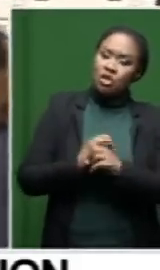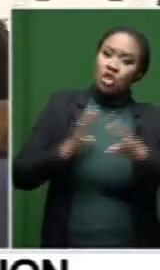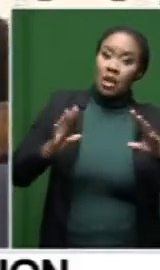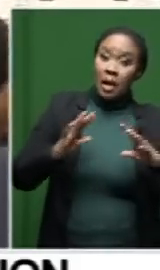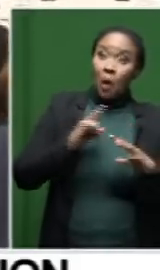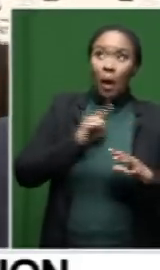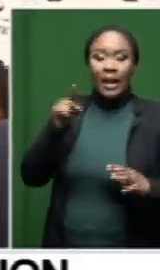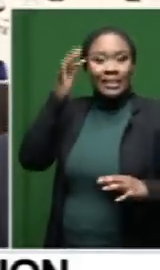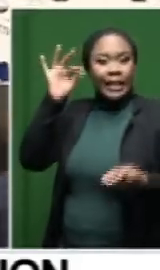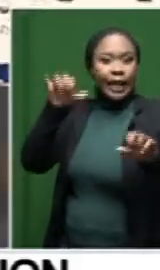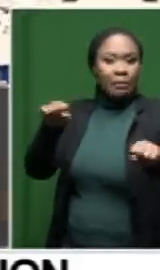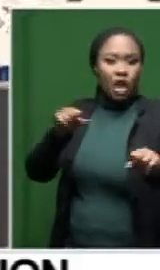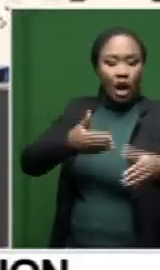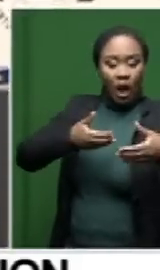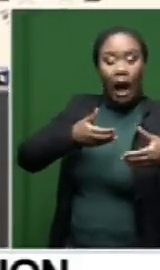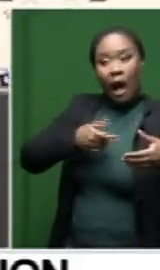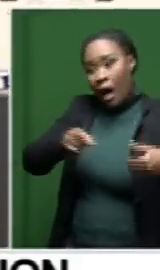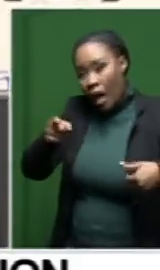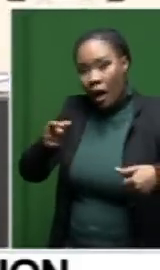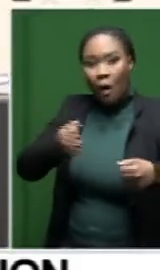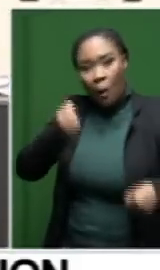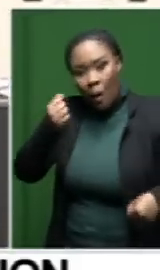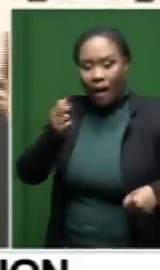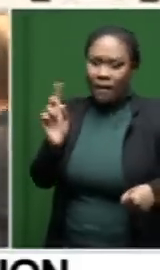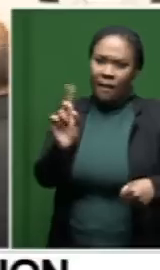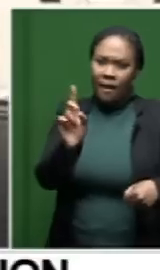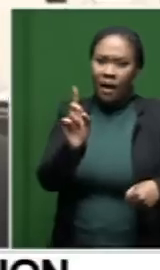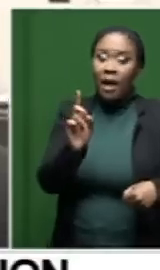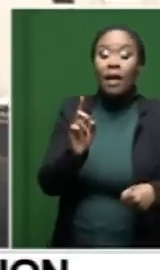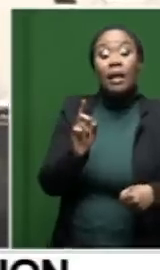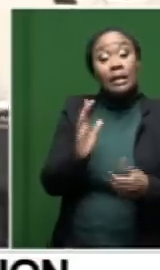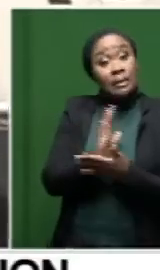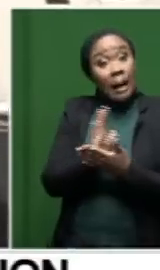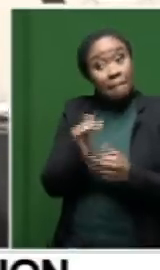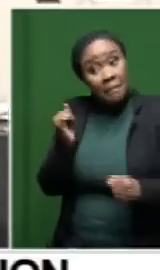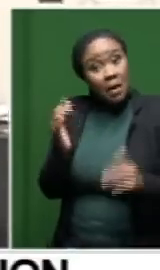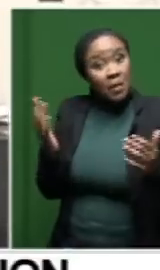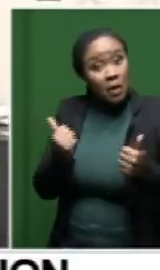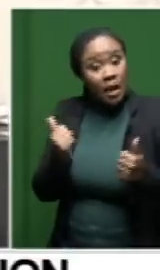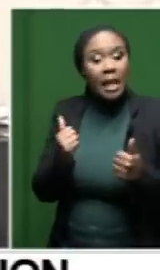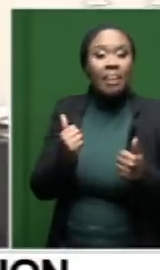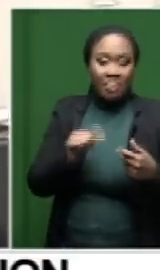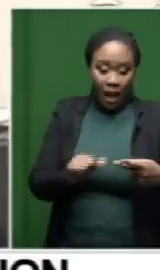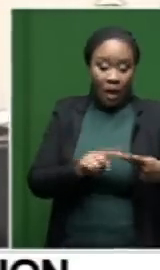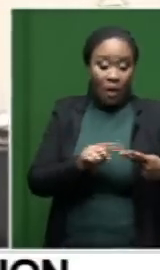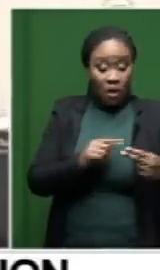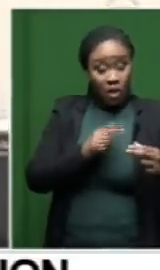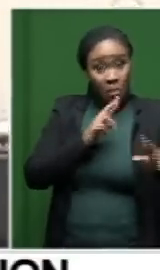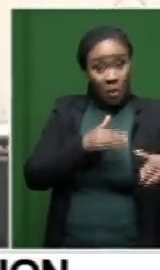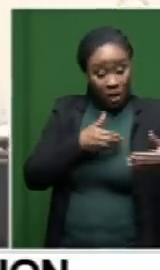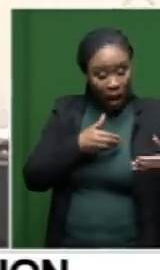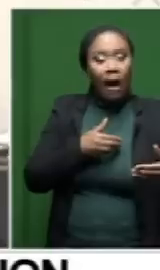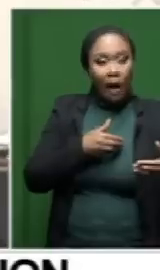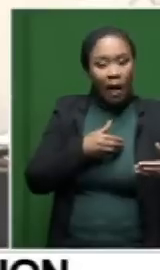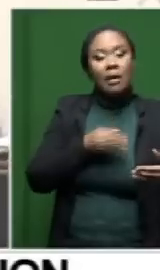result of the State Capture Commission, but they are parallel to it. And some of the evidence collected during the State Capture Commission could provide a